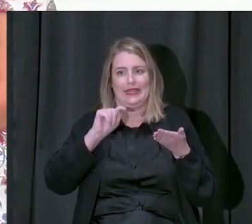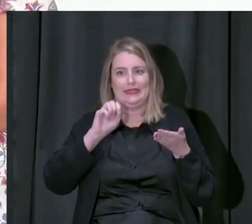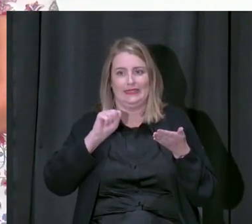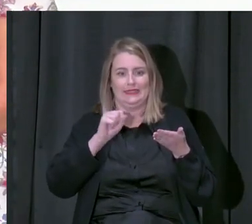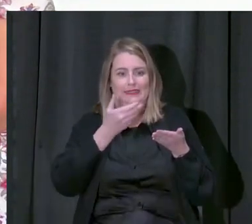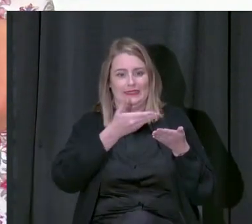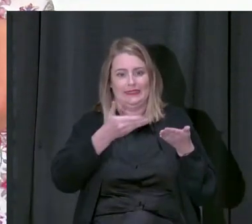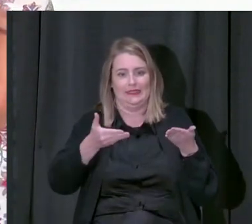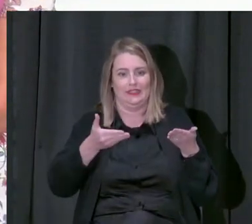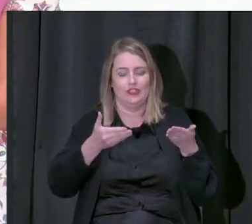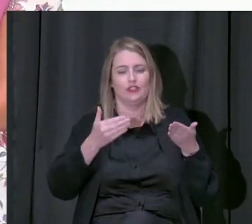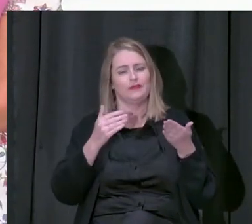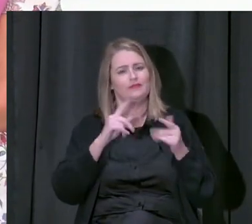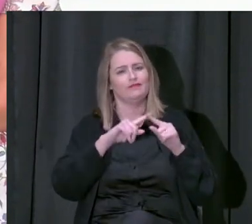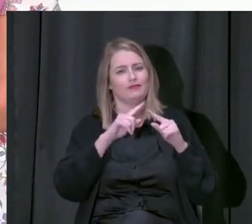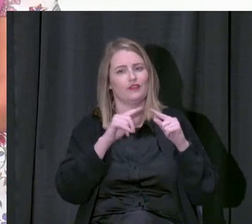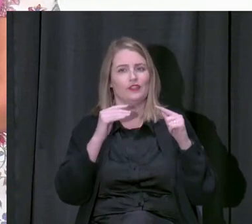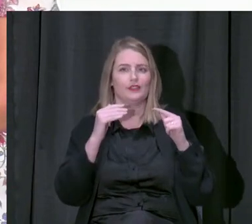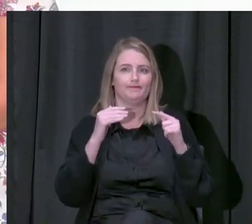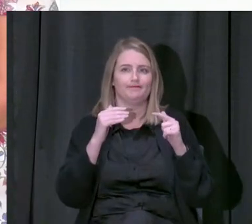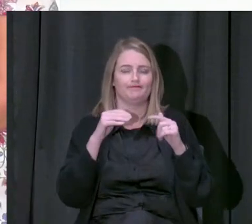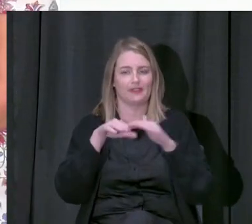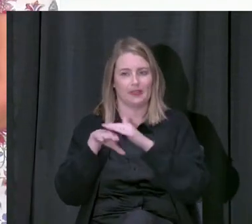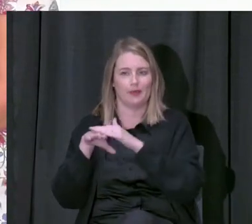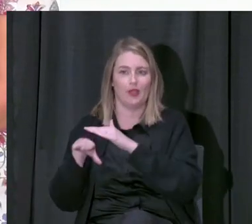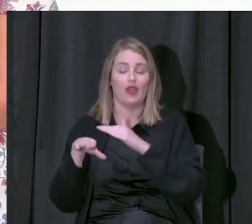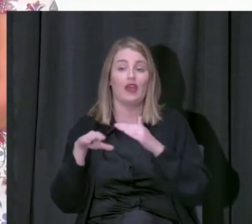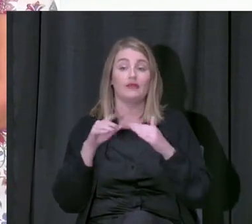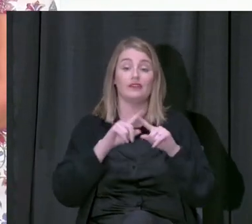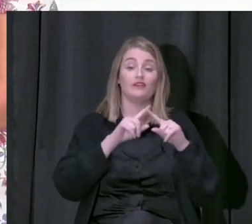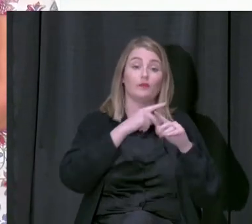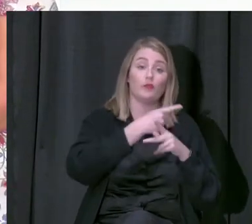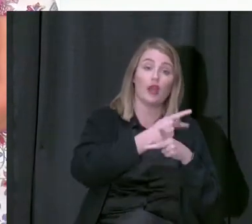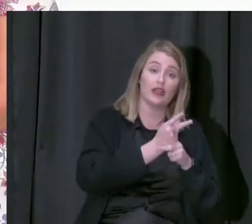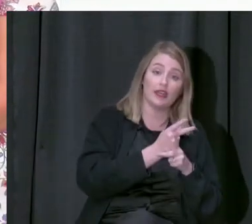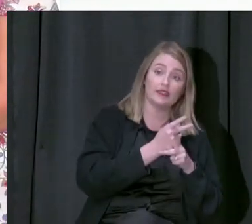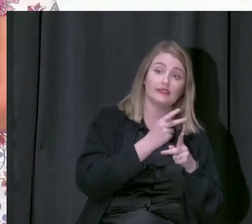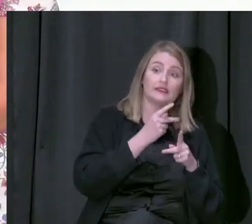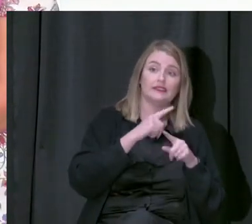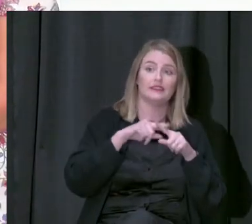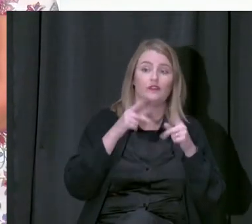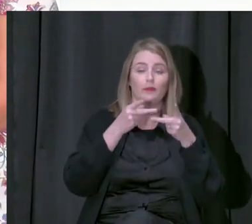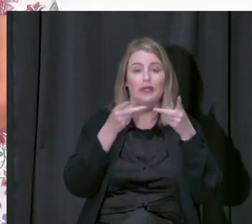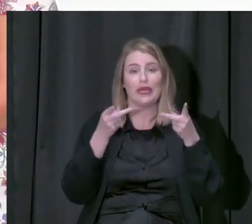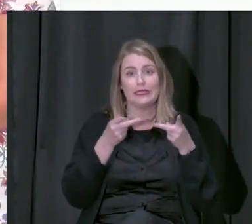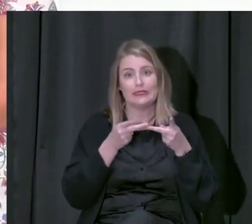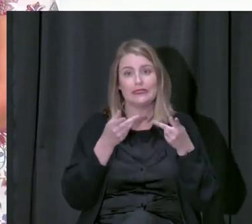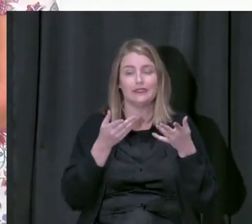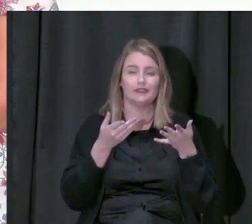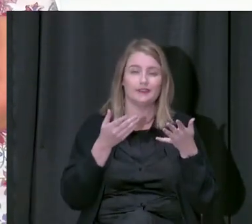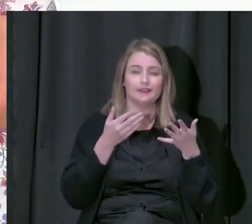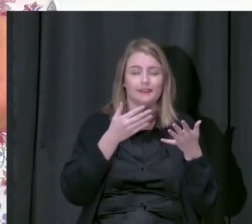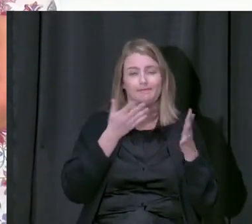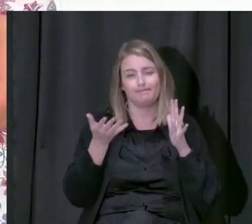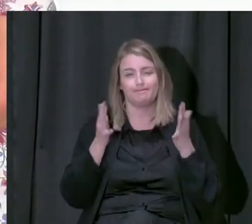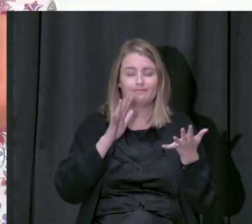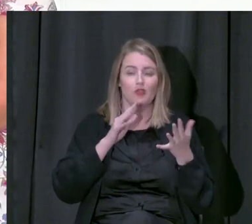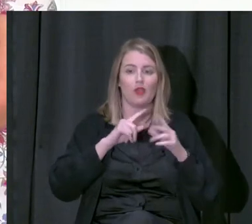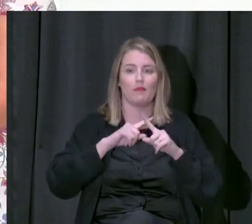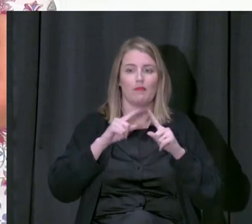to reach a certain level. They're different products that are at different places, but I think trying to get